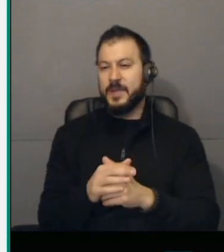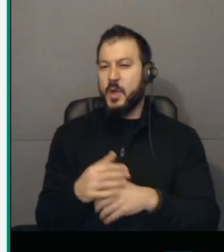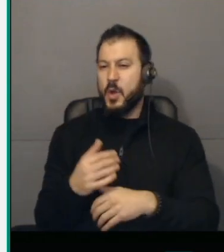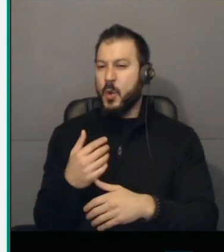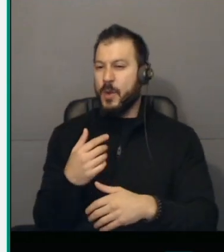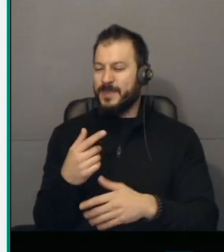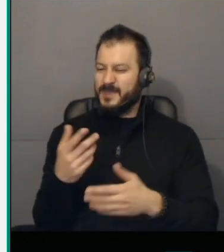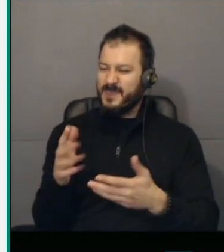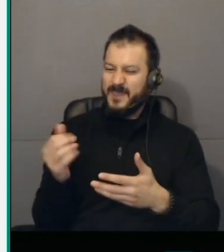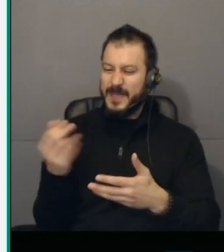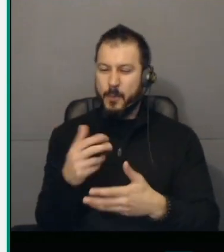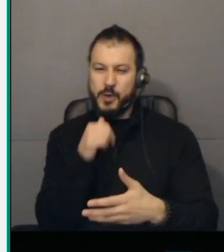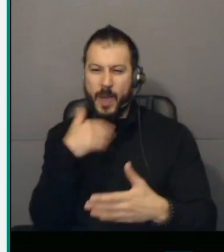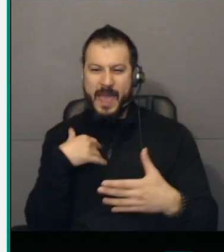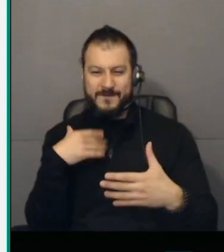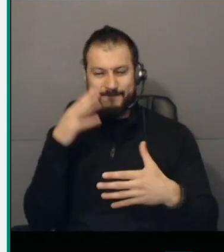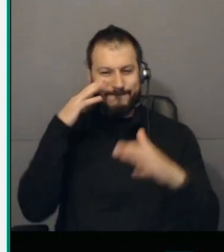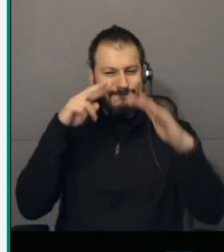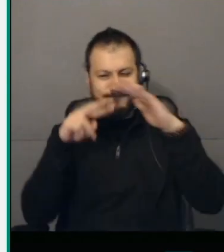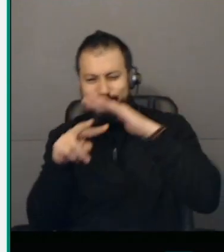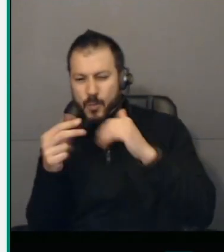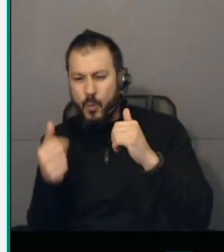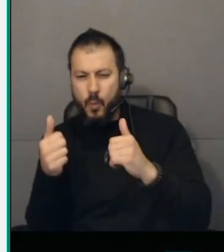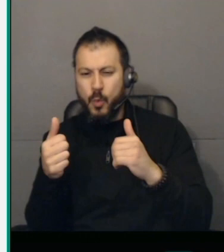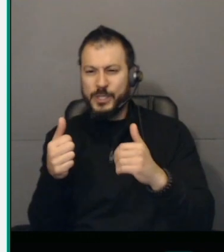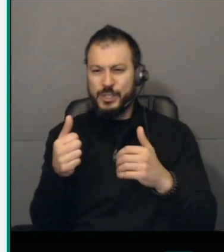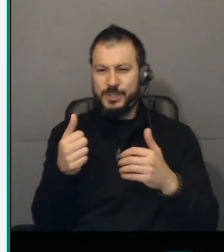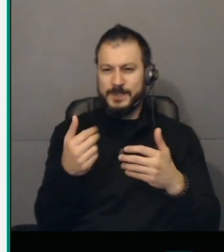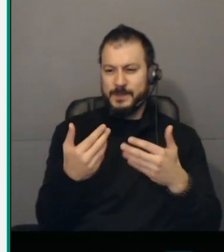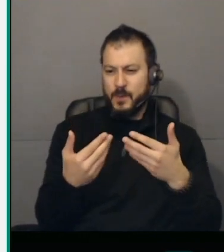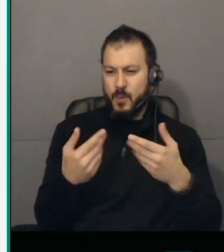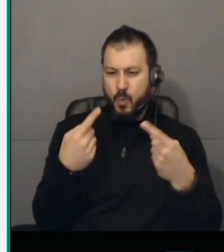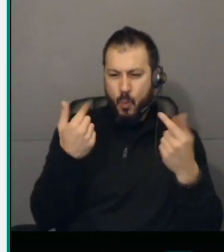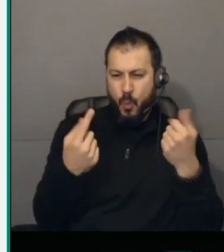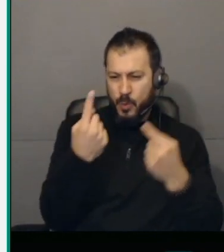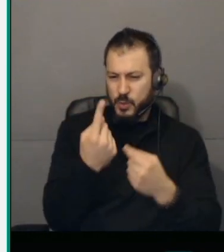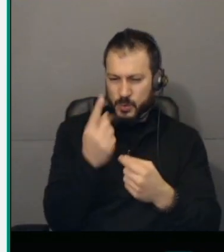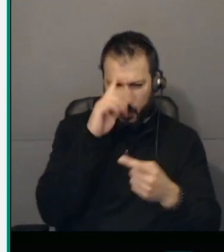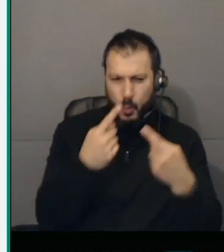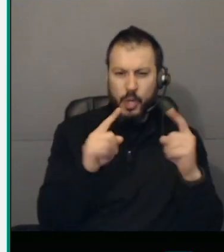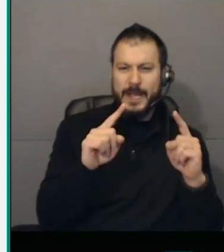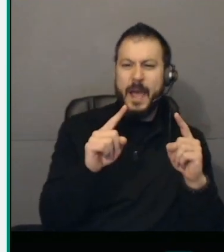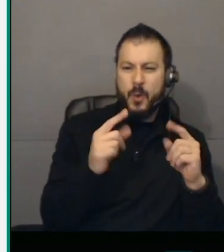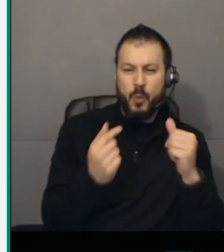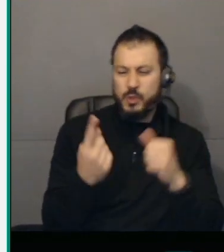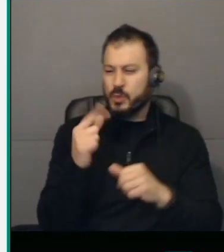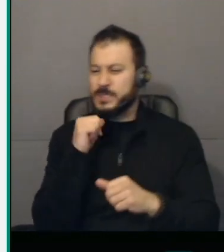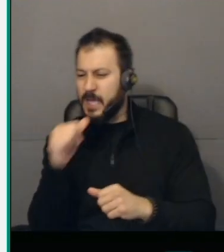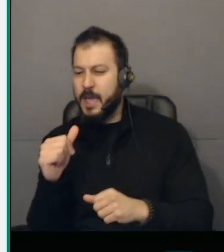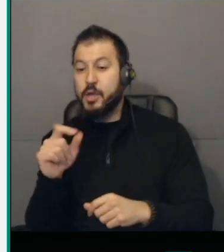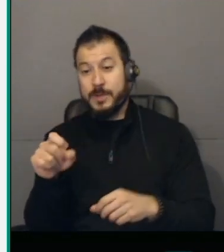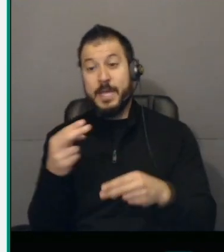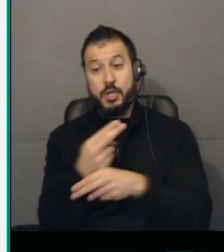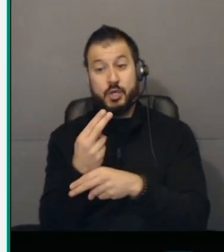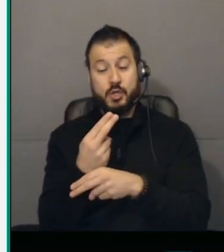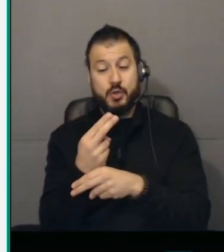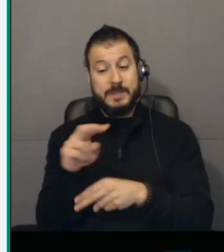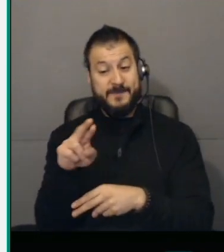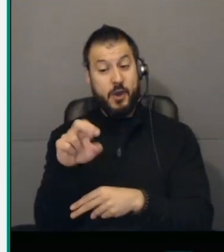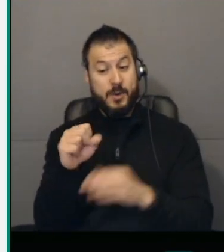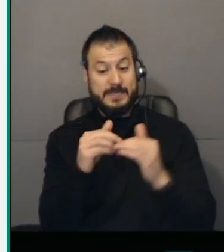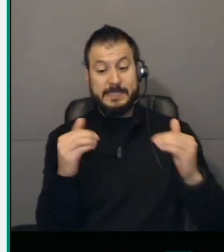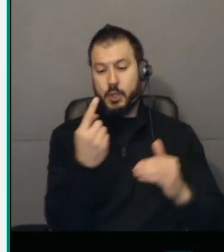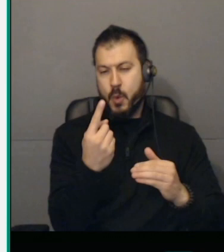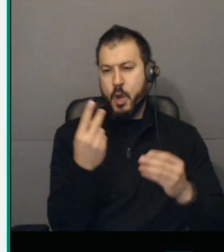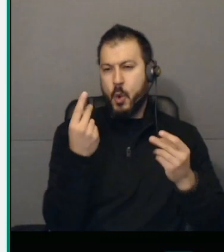really necessarily have a crystal ball to tell us, which optimizations might work out and which won't. With VRS, you can use Tier 1 to pretty